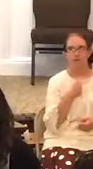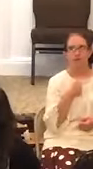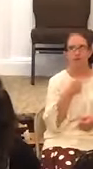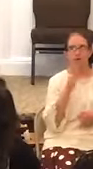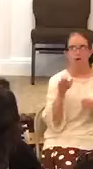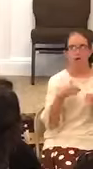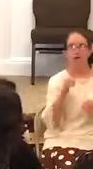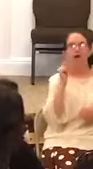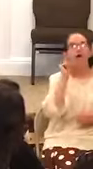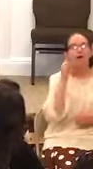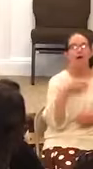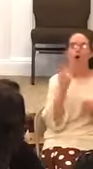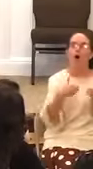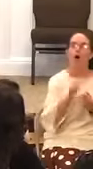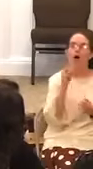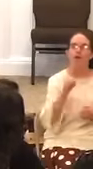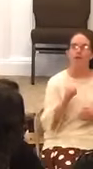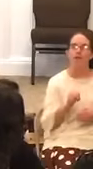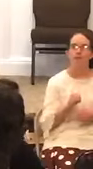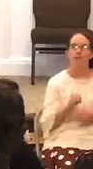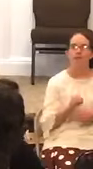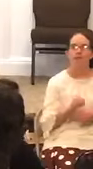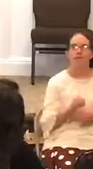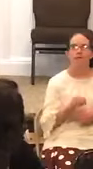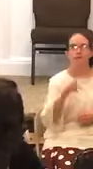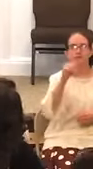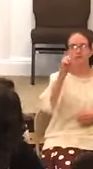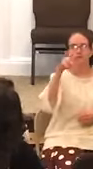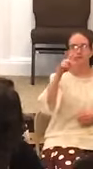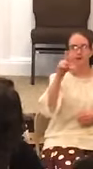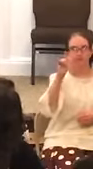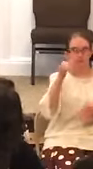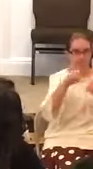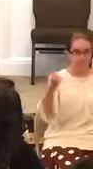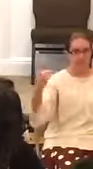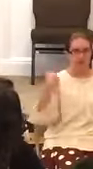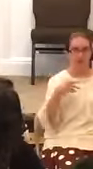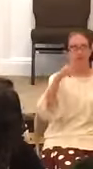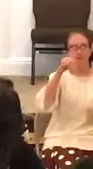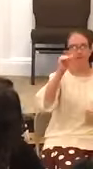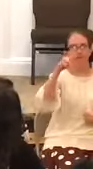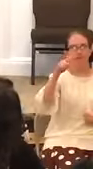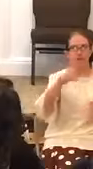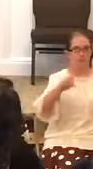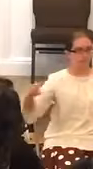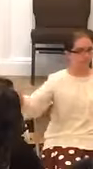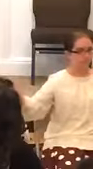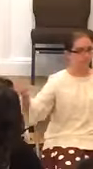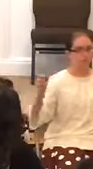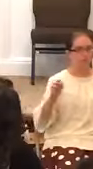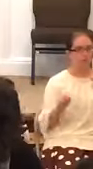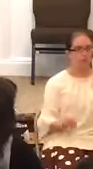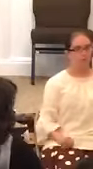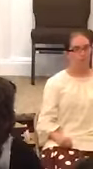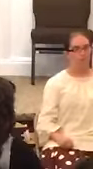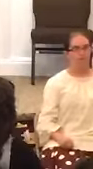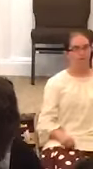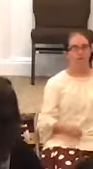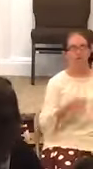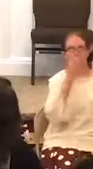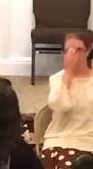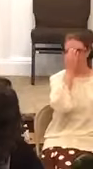I am, listen to me, all I am is just a pipeline. We've got pipelines all over West Texas. We got